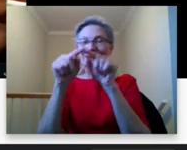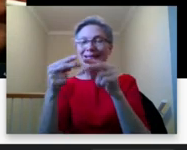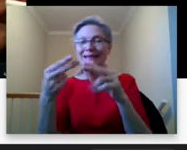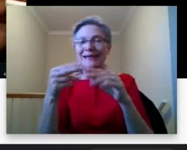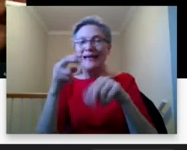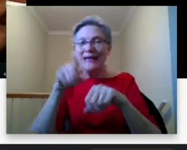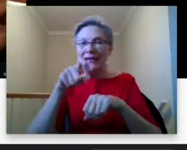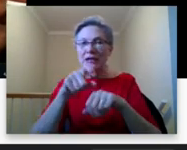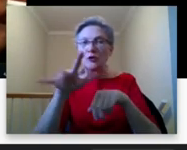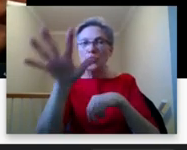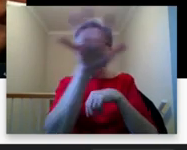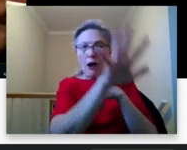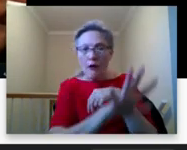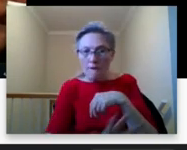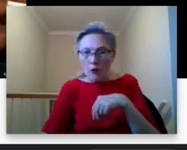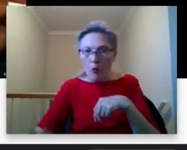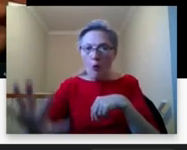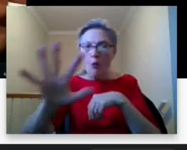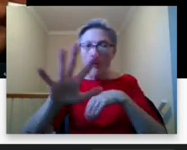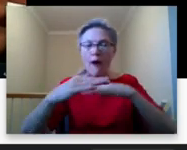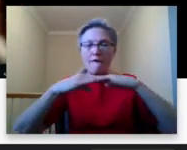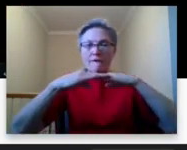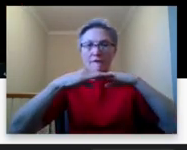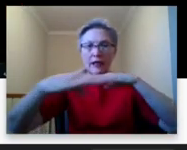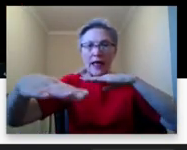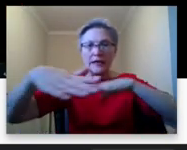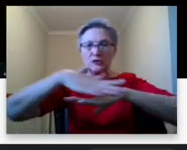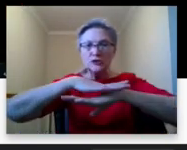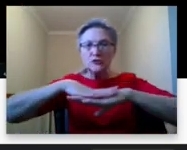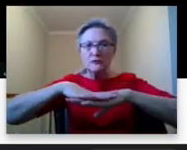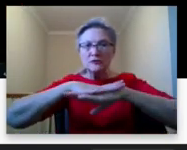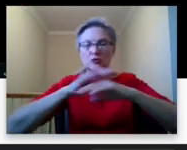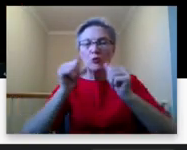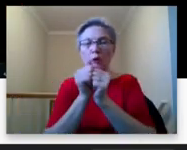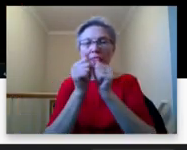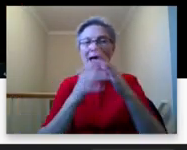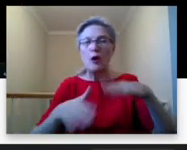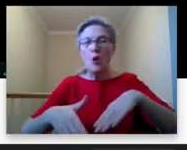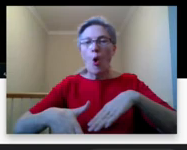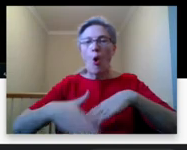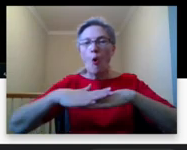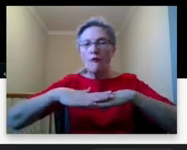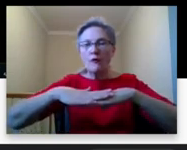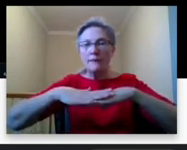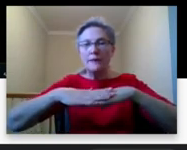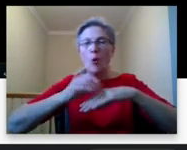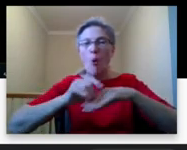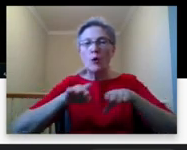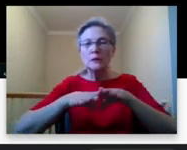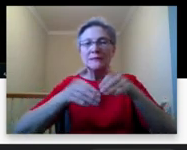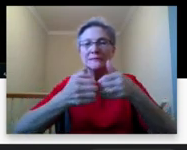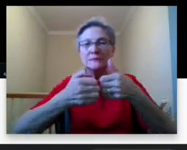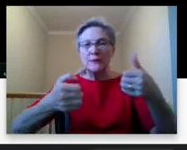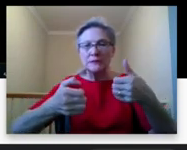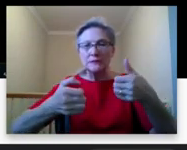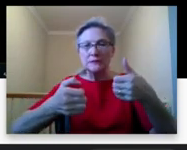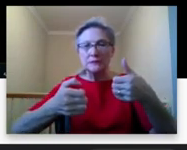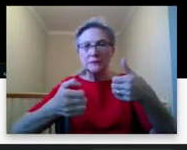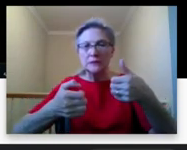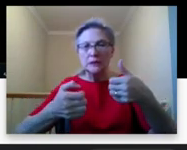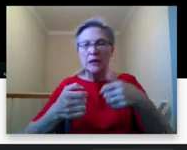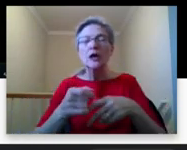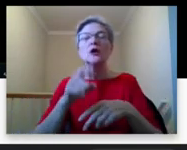without any gaps or overlaps. And there's another word in there that you need to really understand,